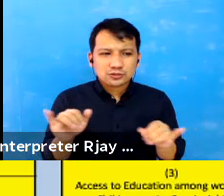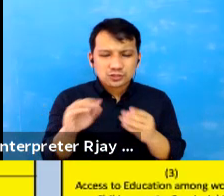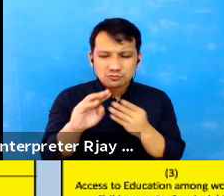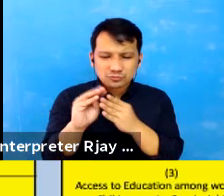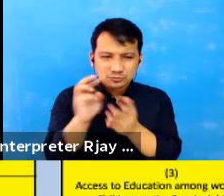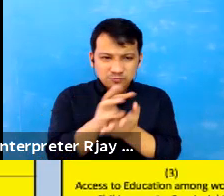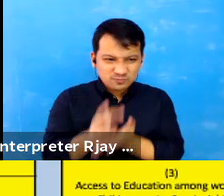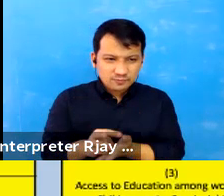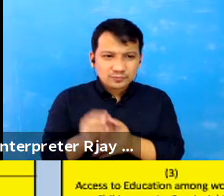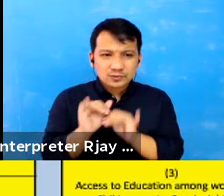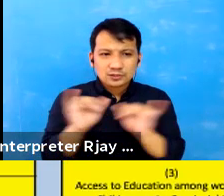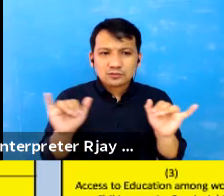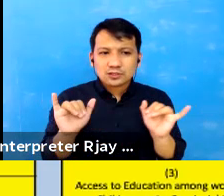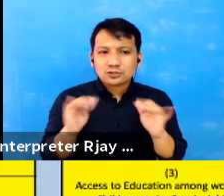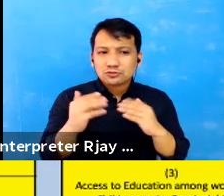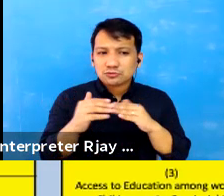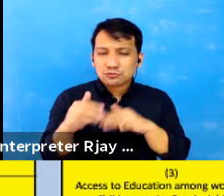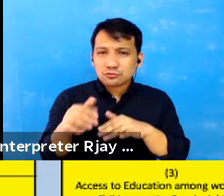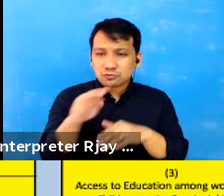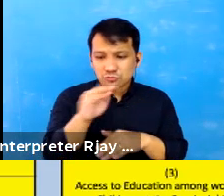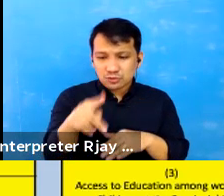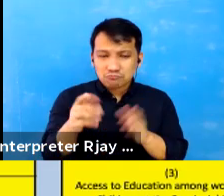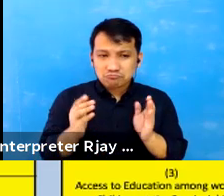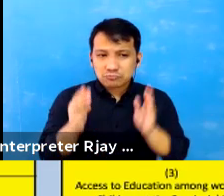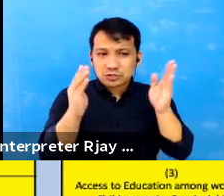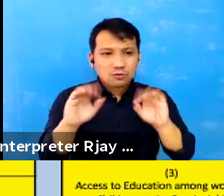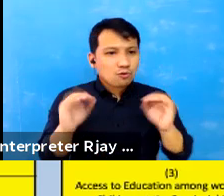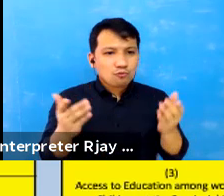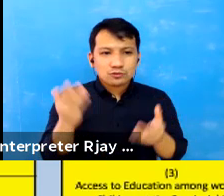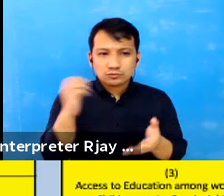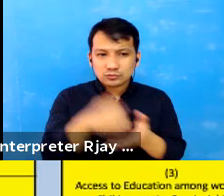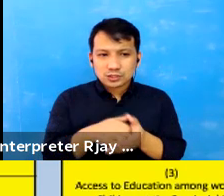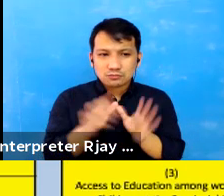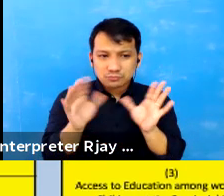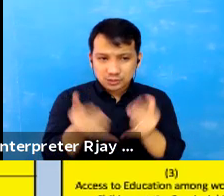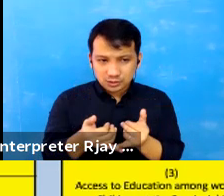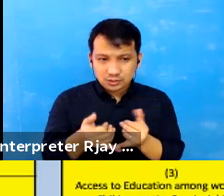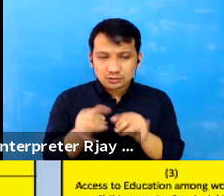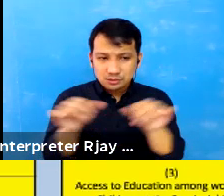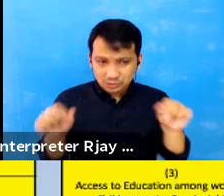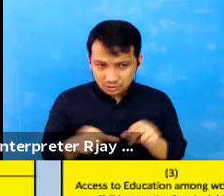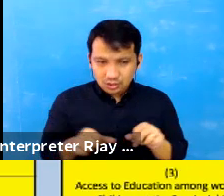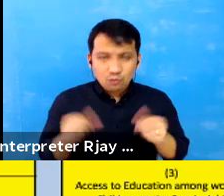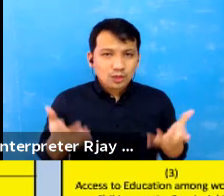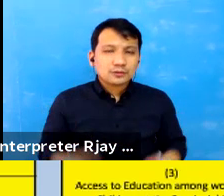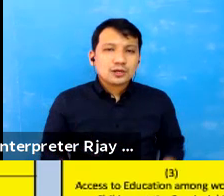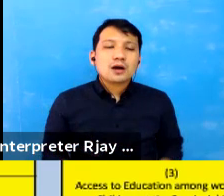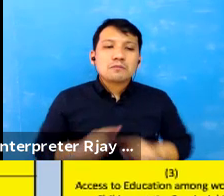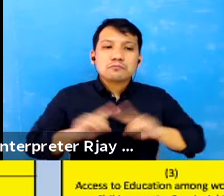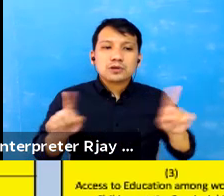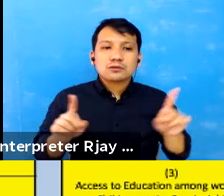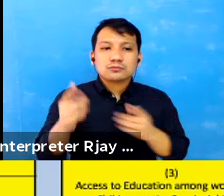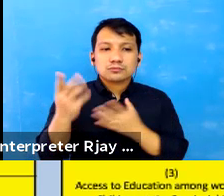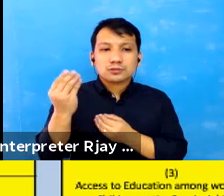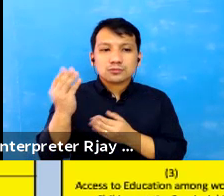portion of this baseline roadmap. We have no increase in the barangay portion yet, but will be